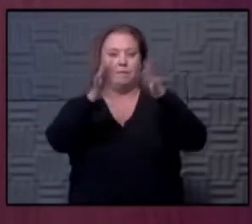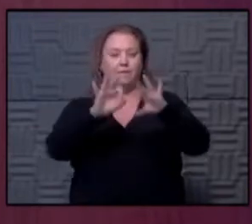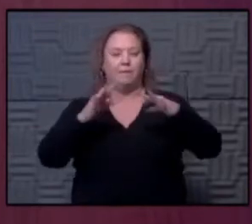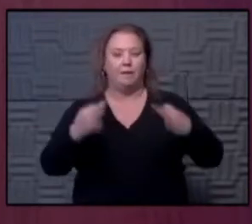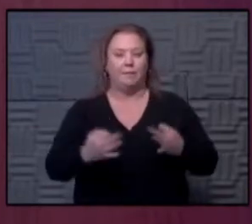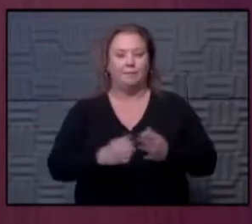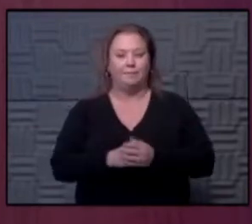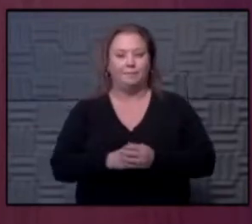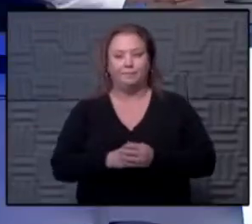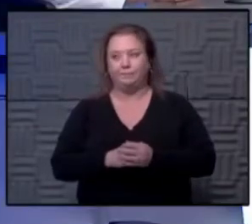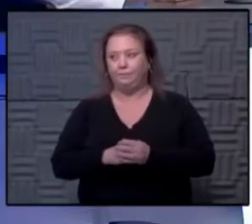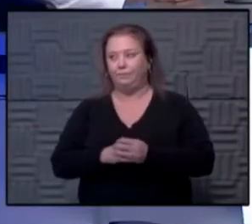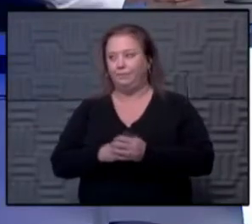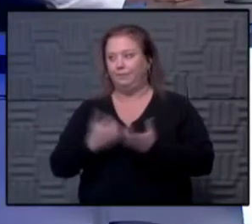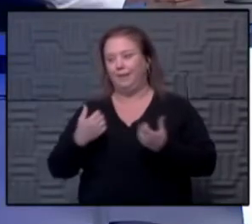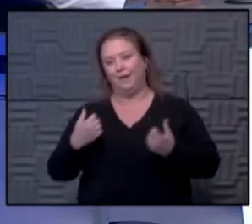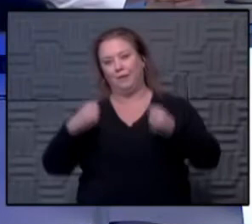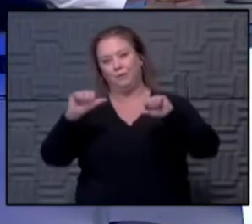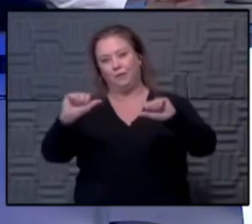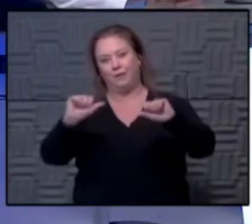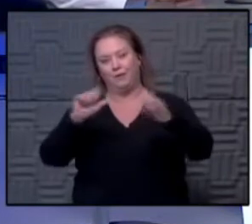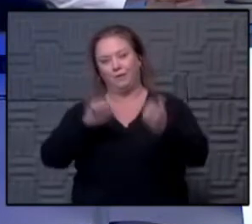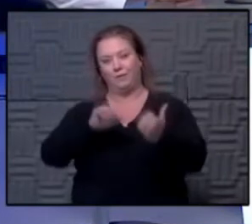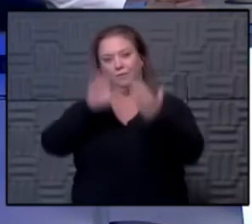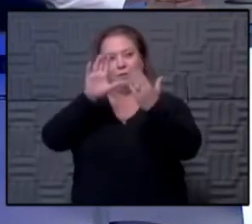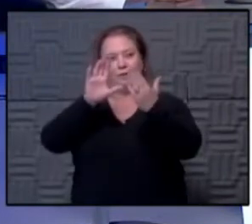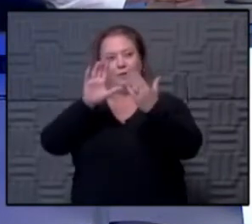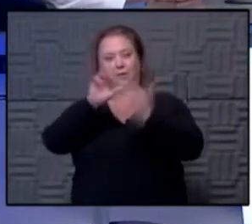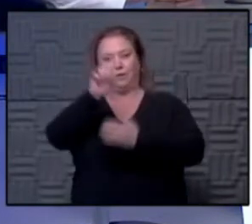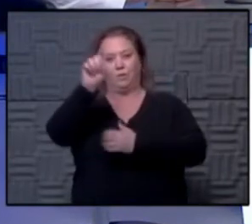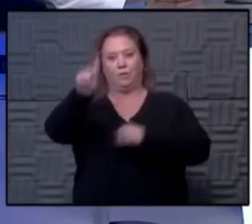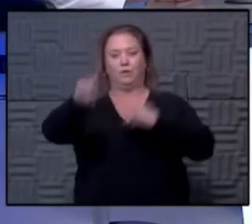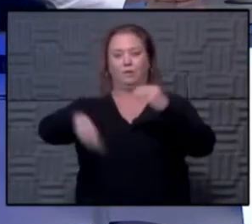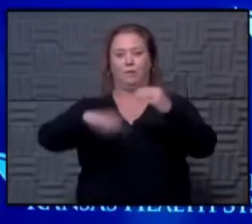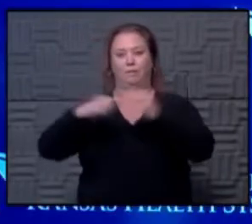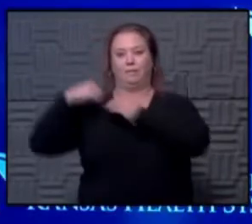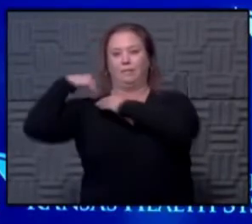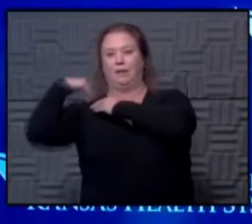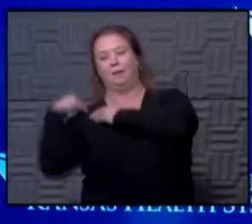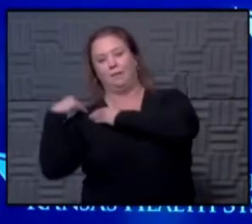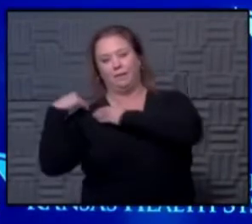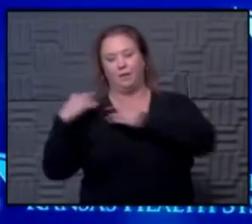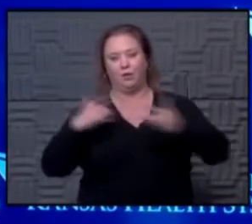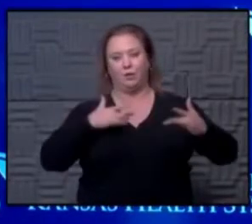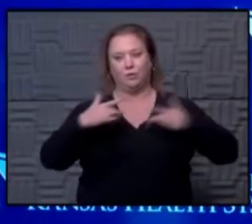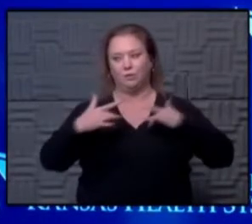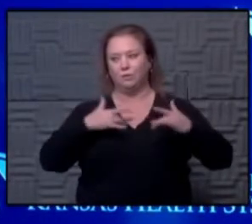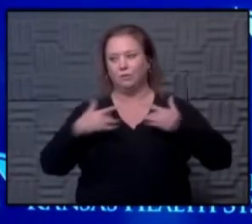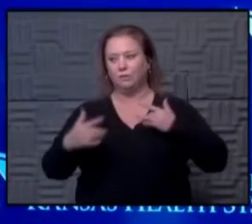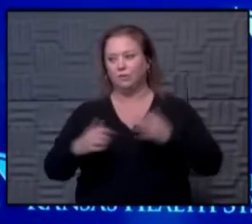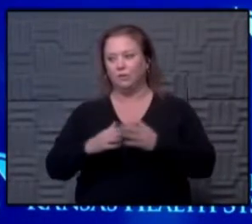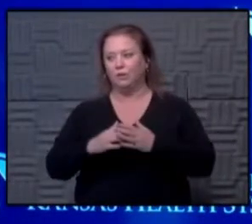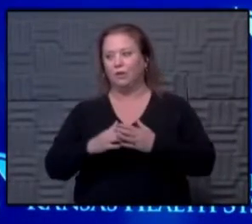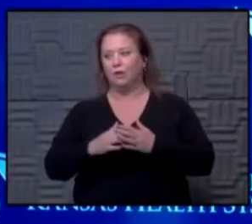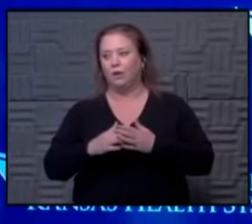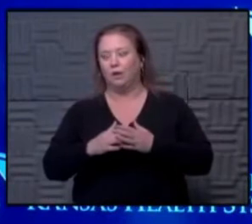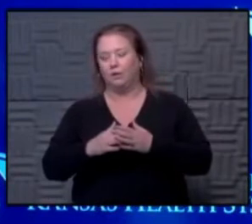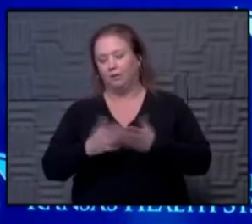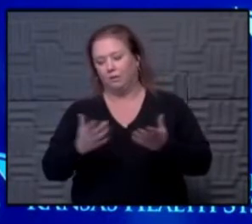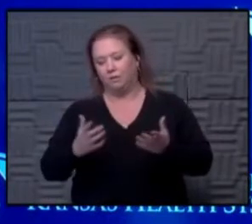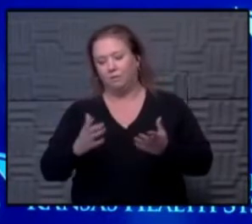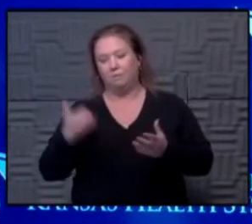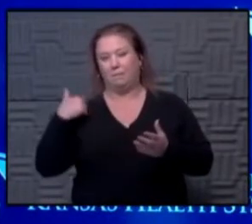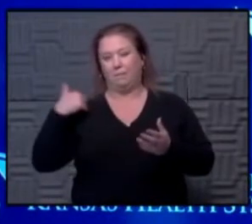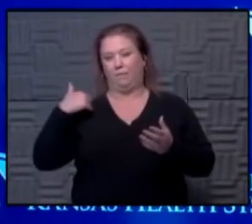it's safe. And I'll try briefly to address the kind of question about liability concerns. So